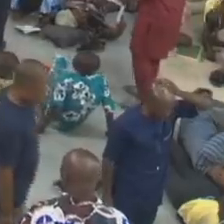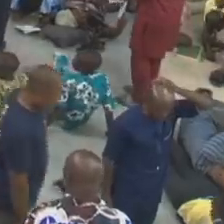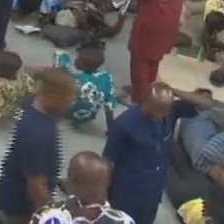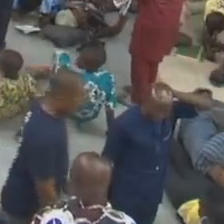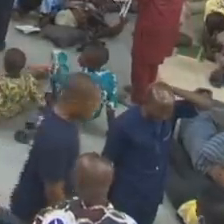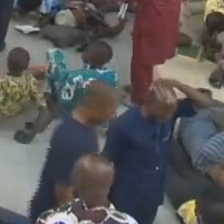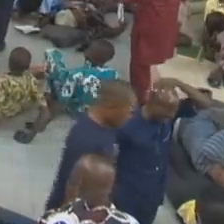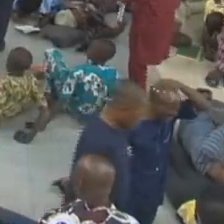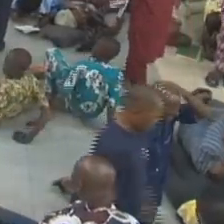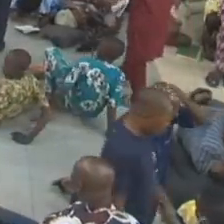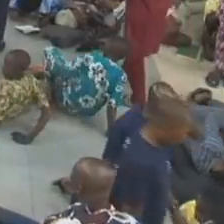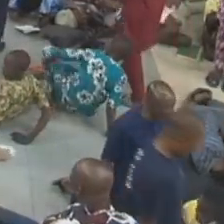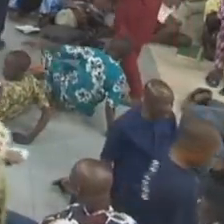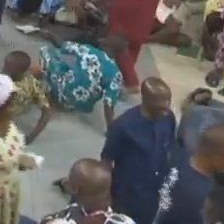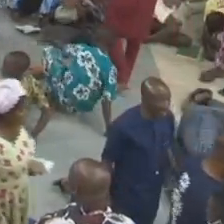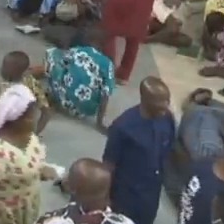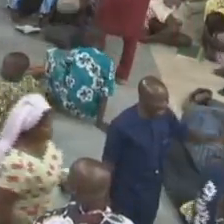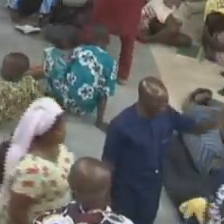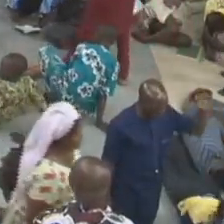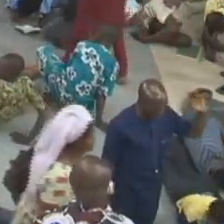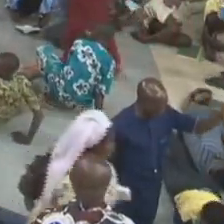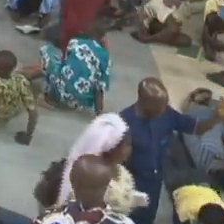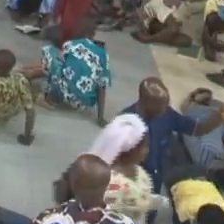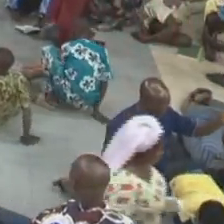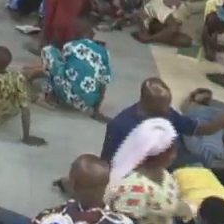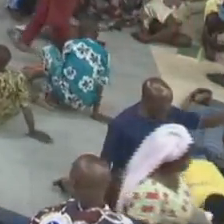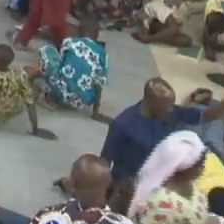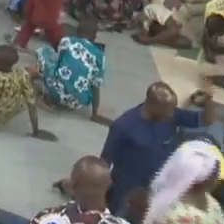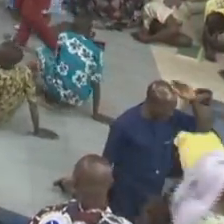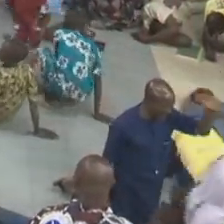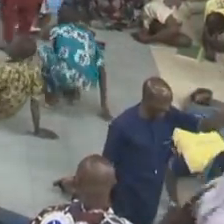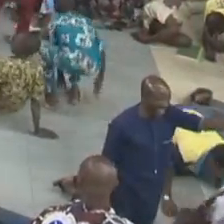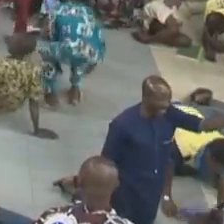In Jesus' mighty name, we have